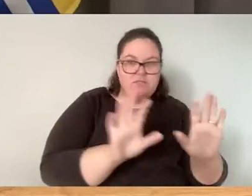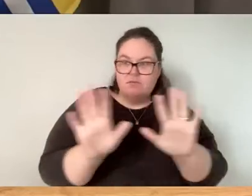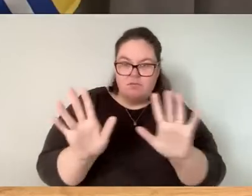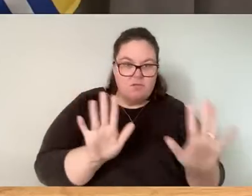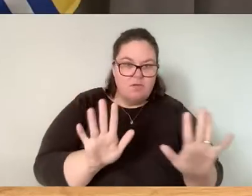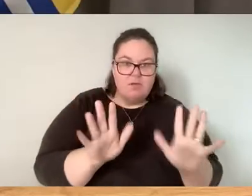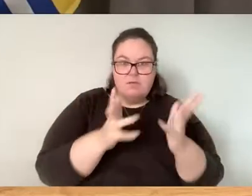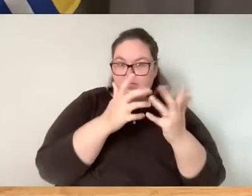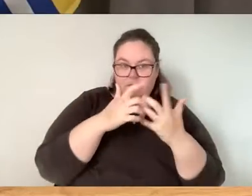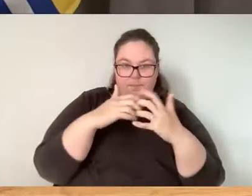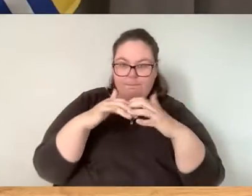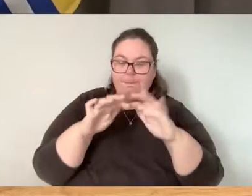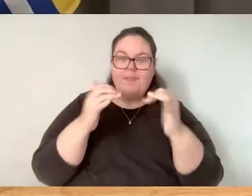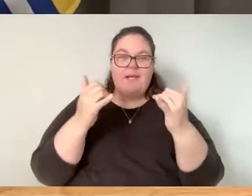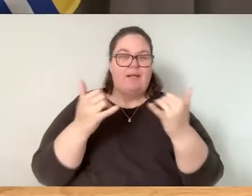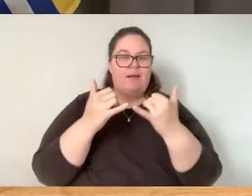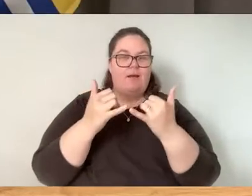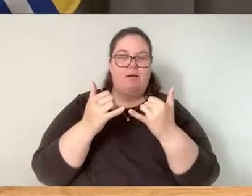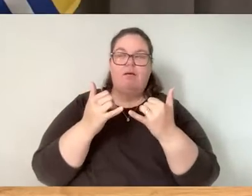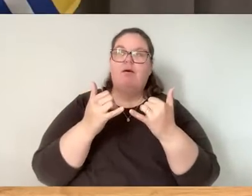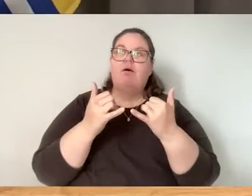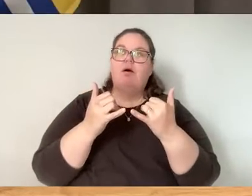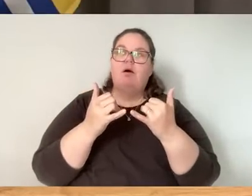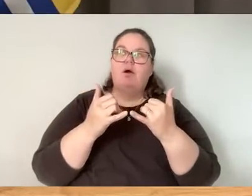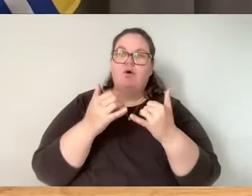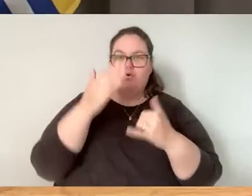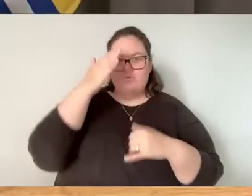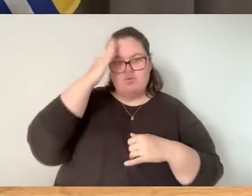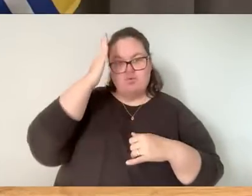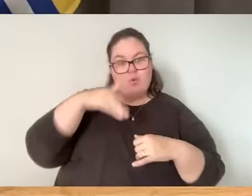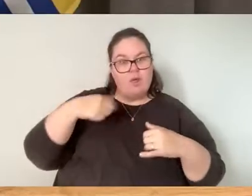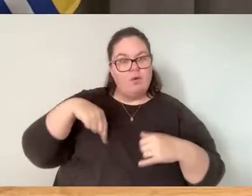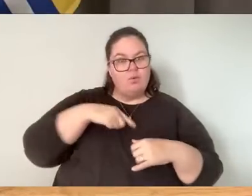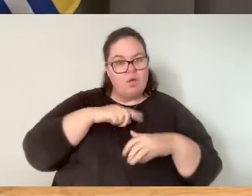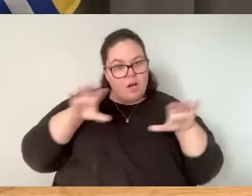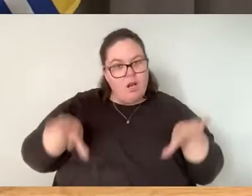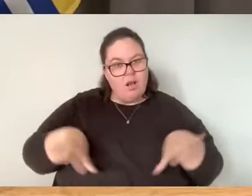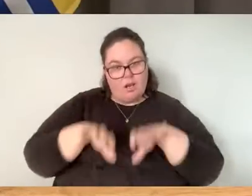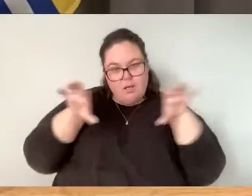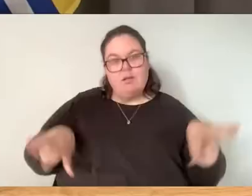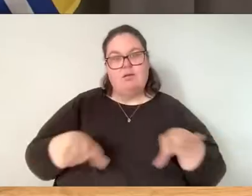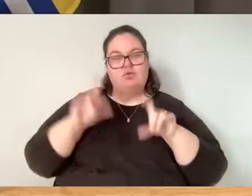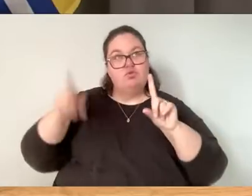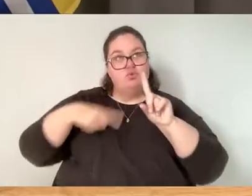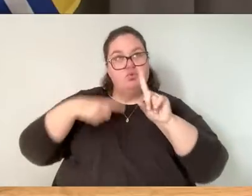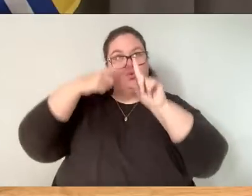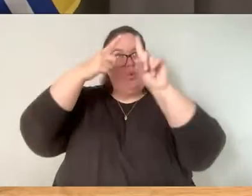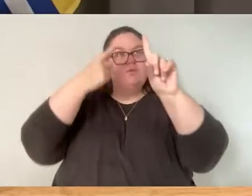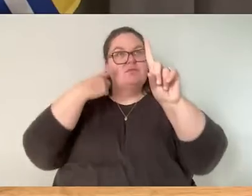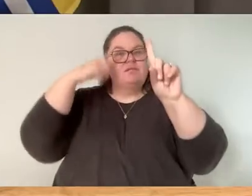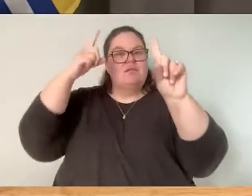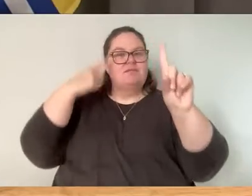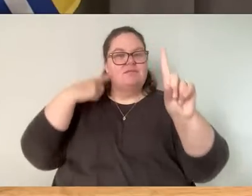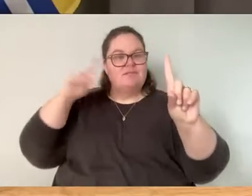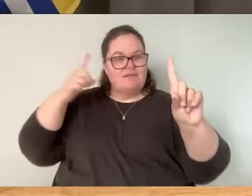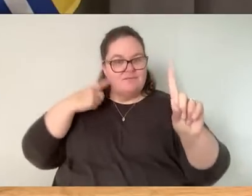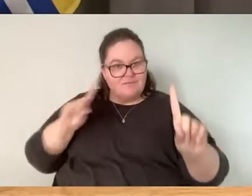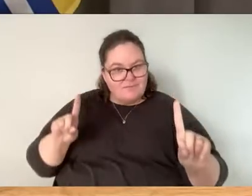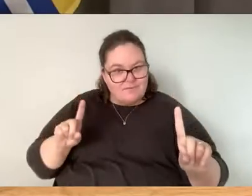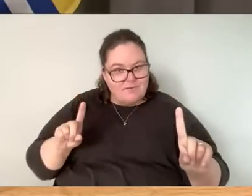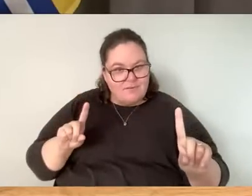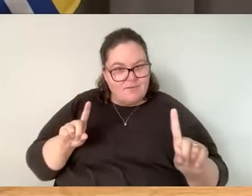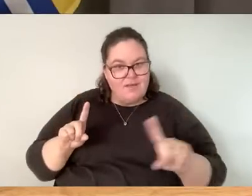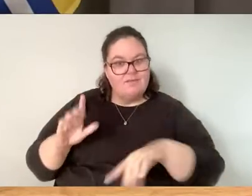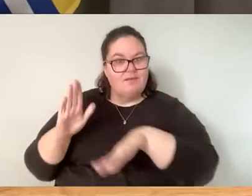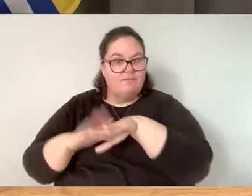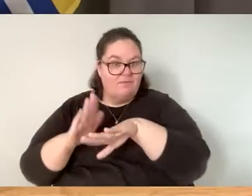to make sure that we're working hard to achieve goals, and the advisory committee will be able to help us making